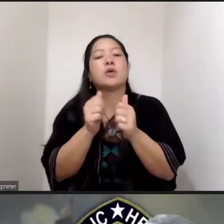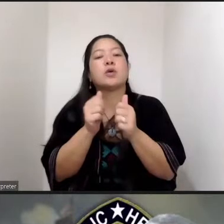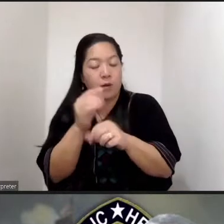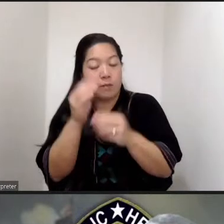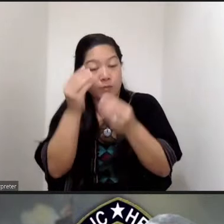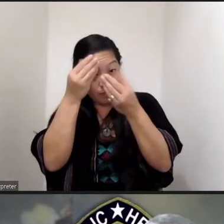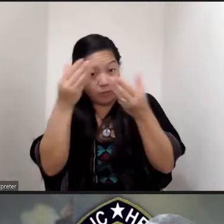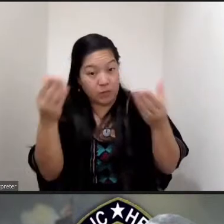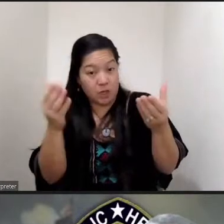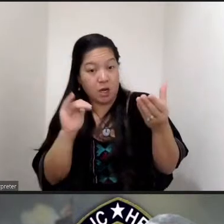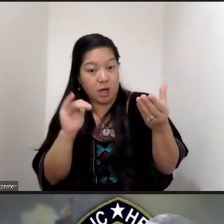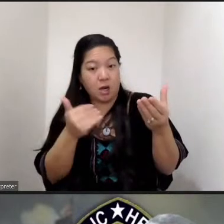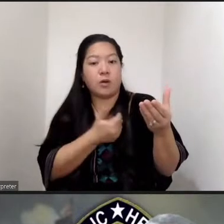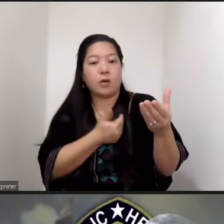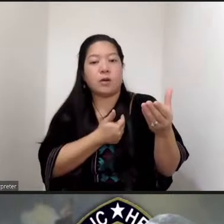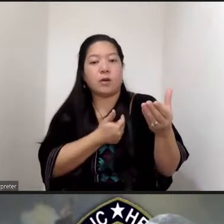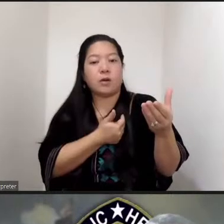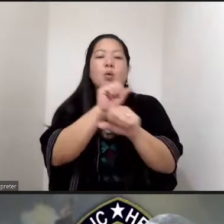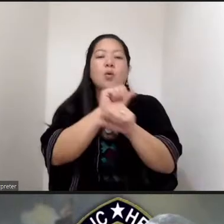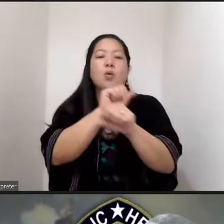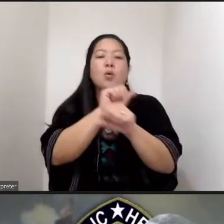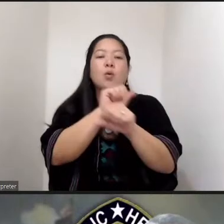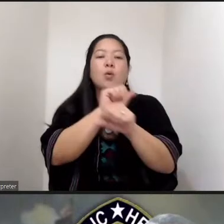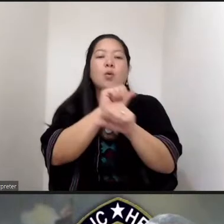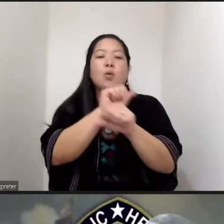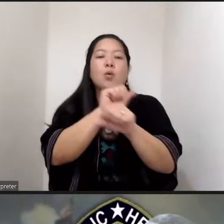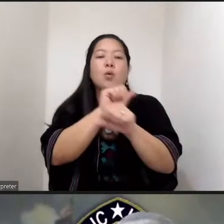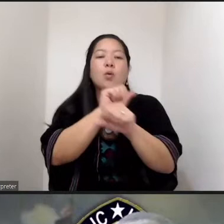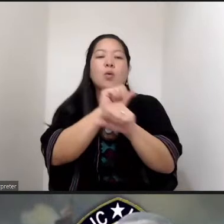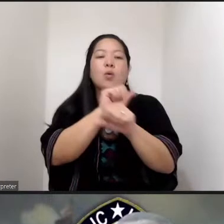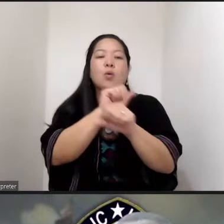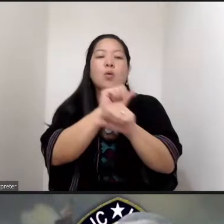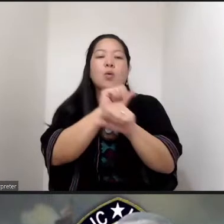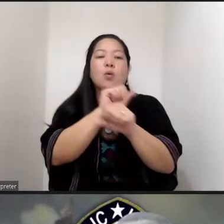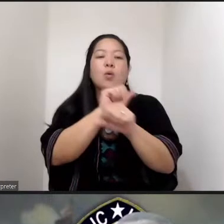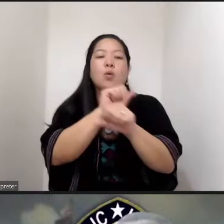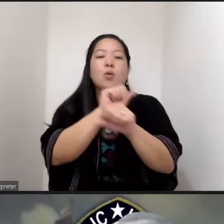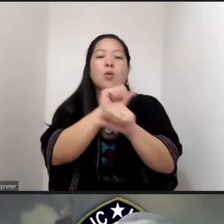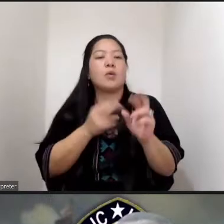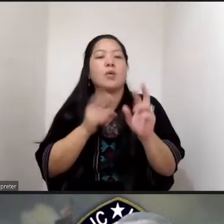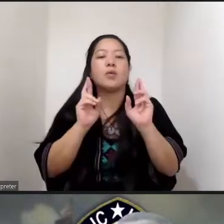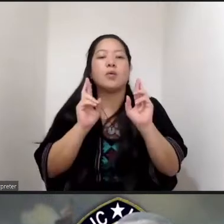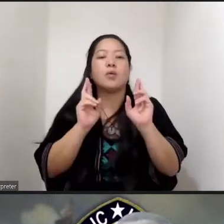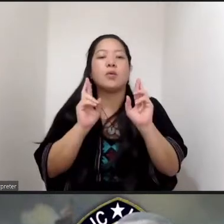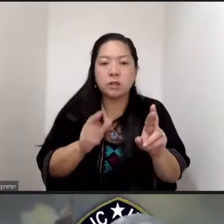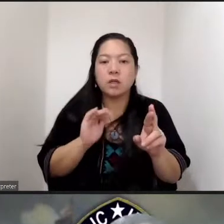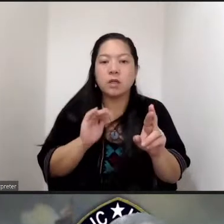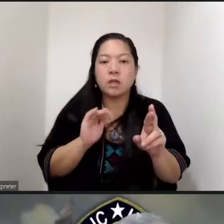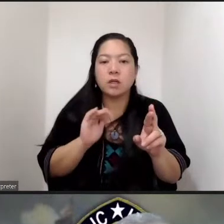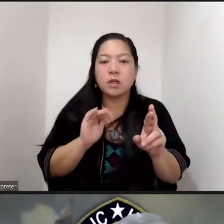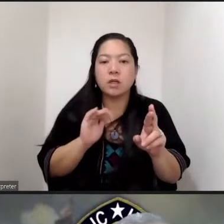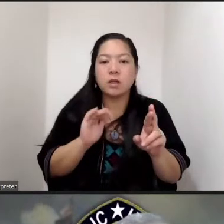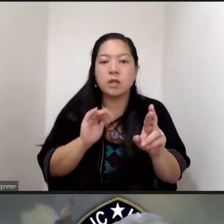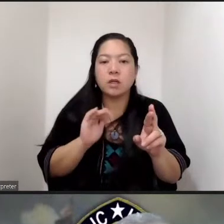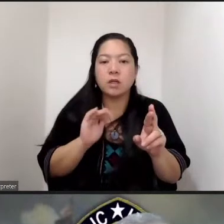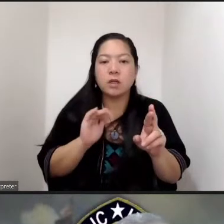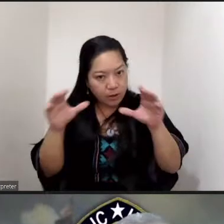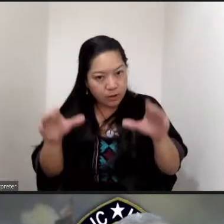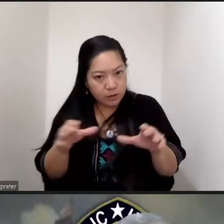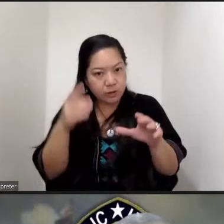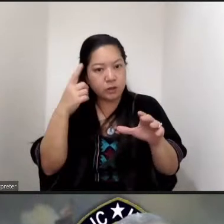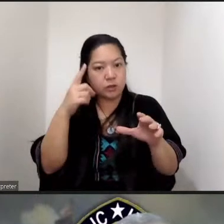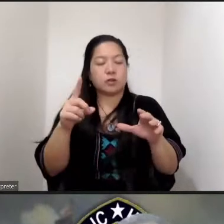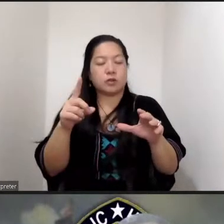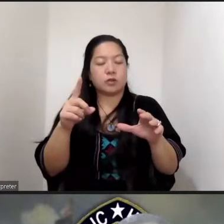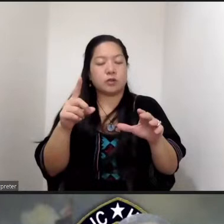our work and our responses and our actions